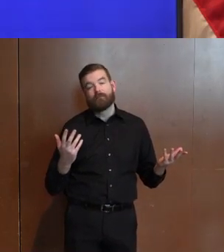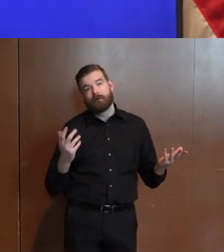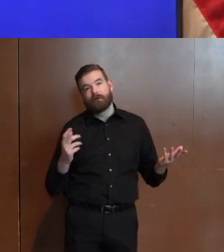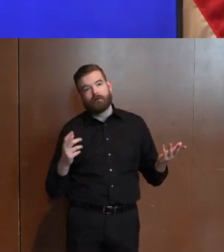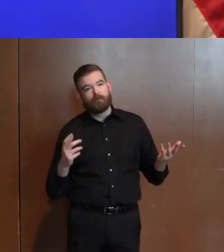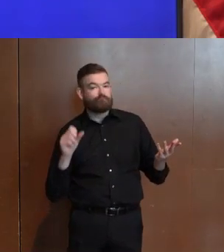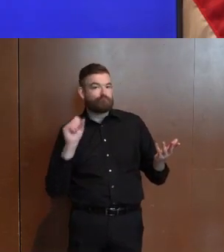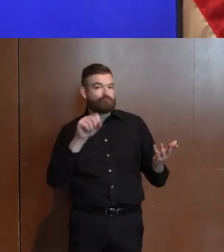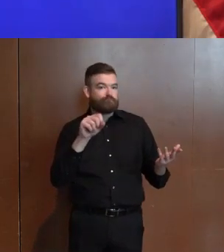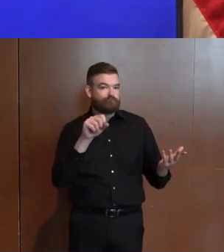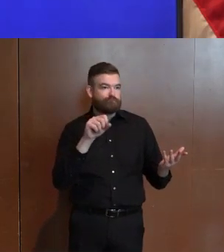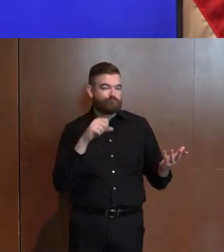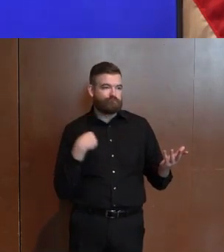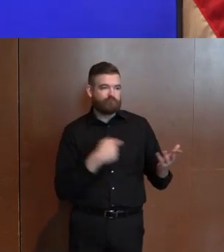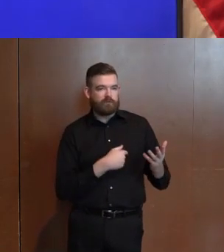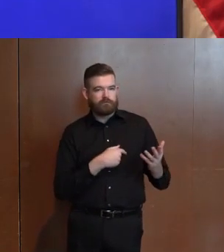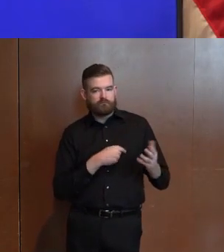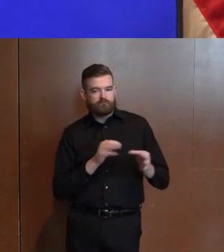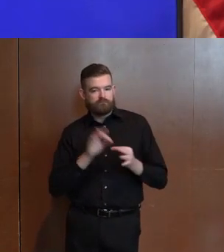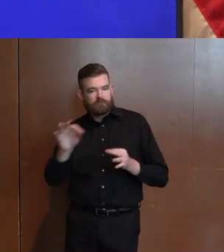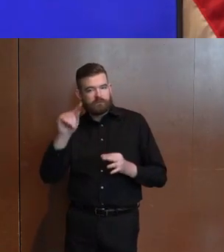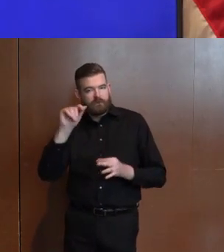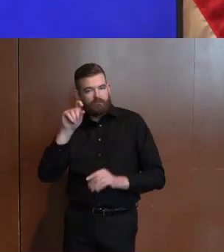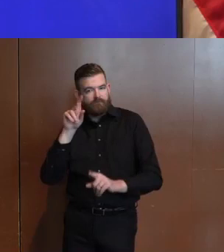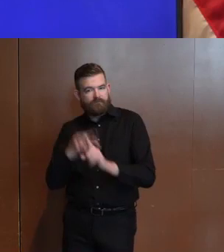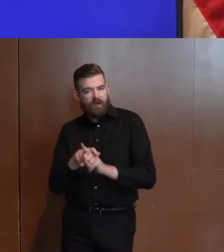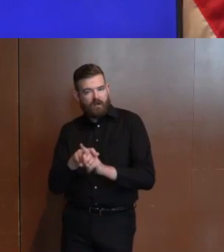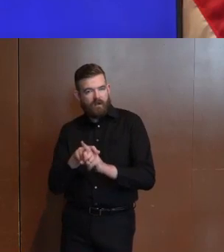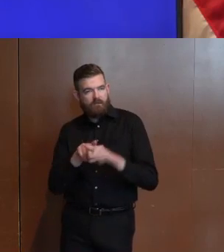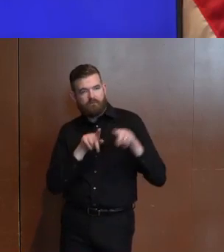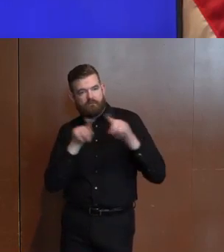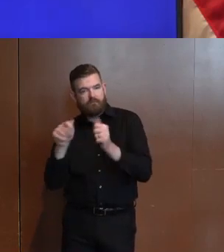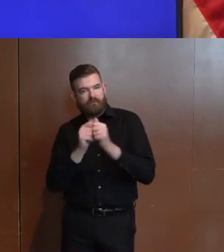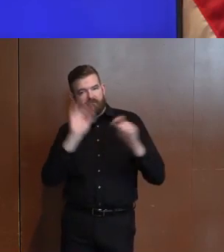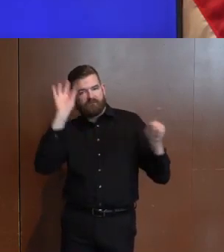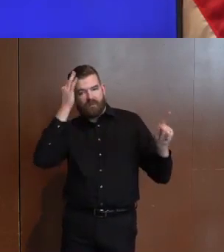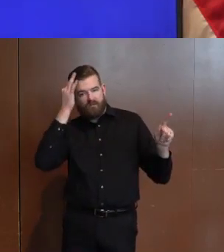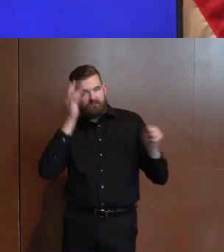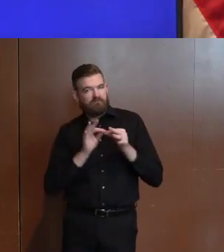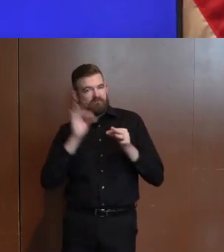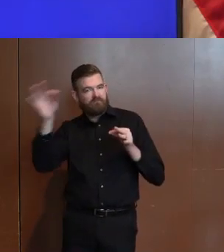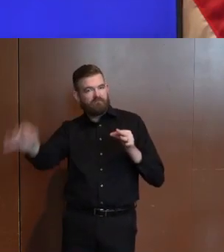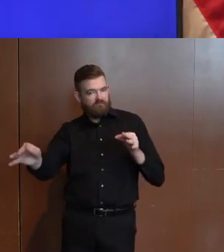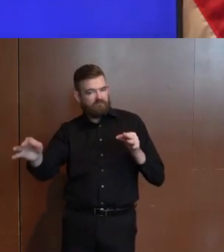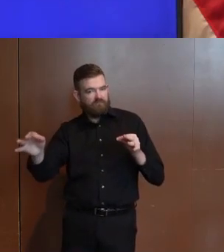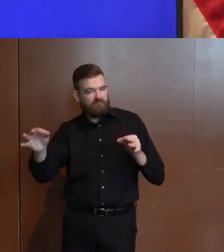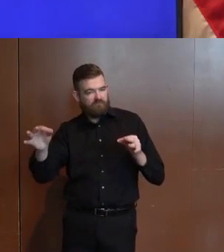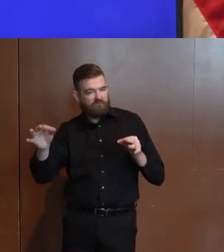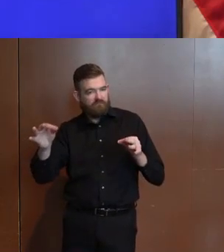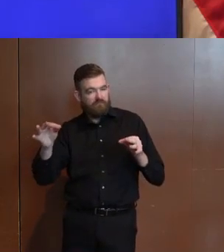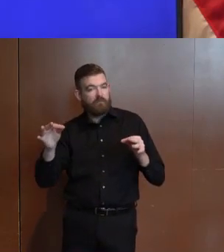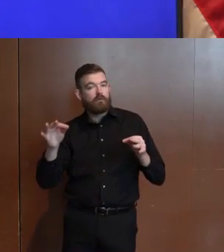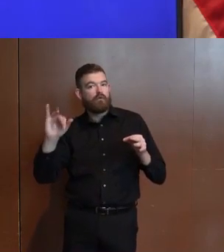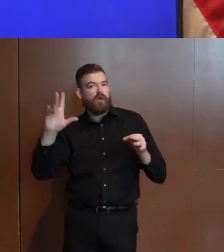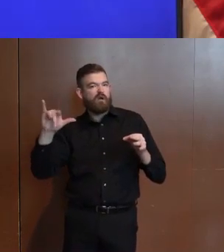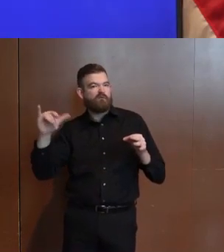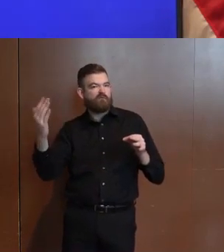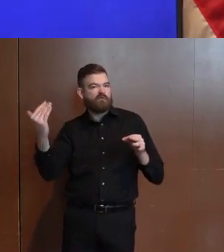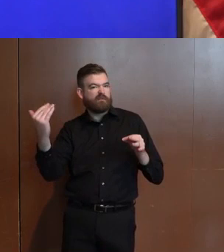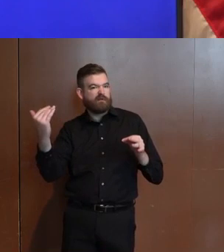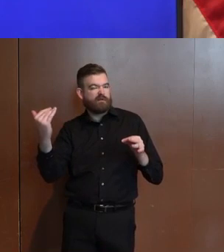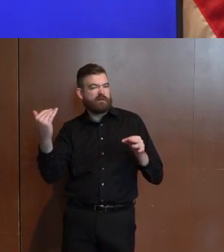know where those numbers are coming out. And remember, that's filings of what people experienced in 2019, which was a relatively